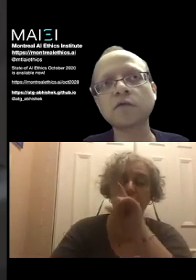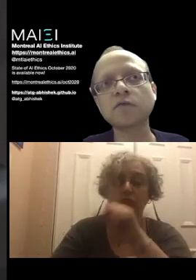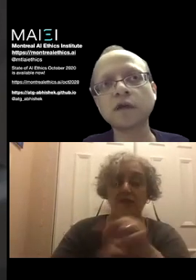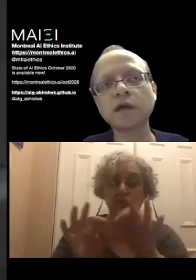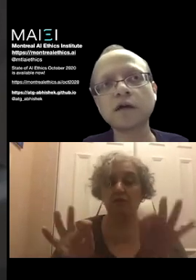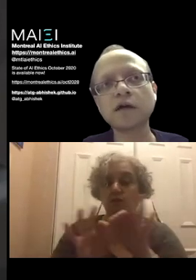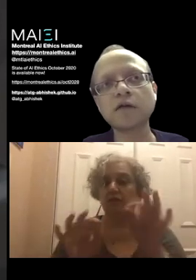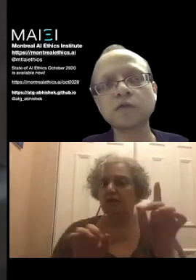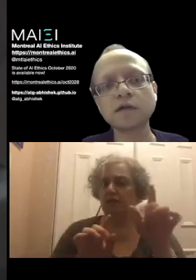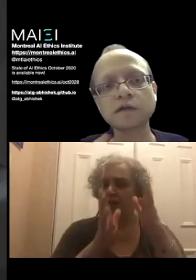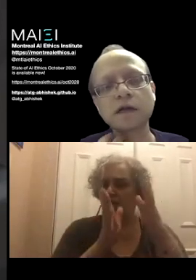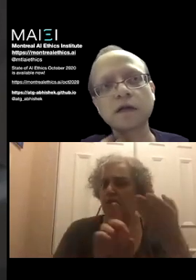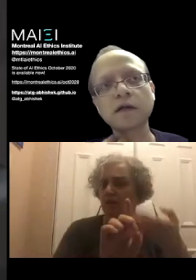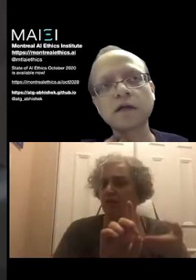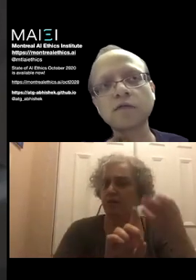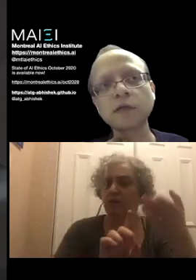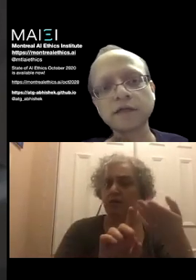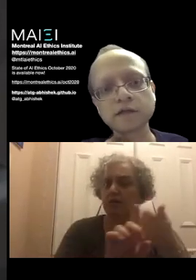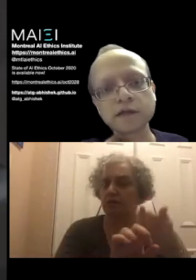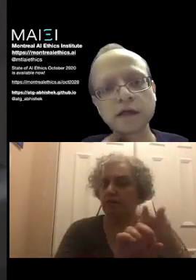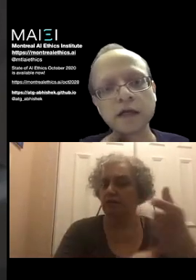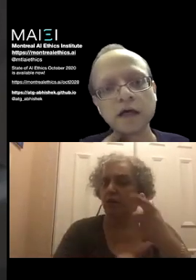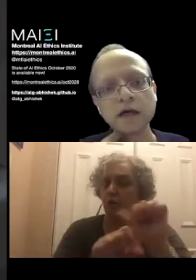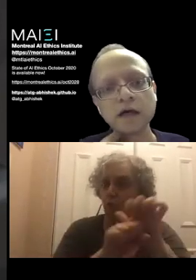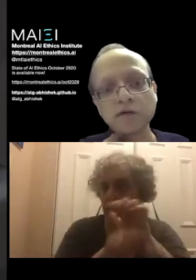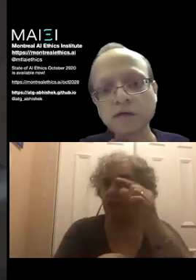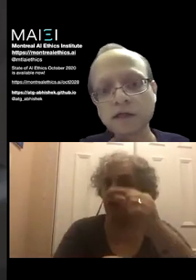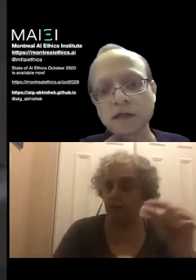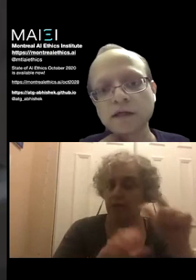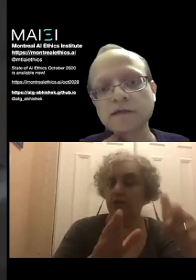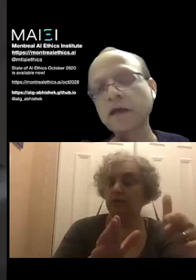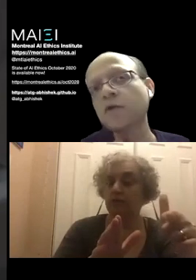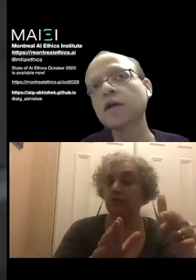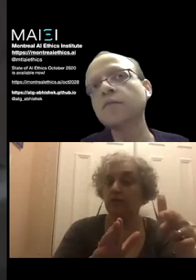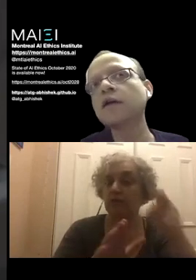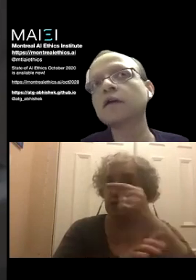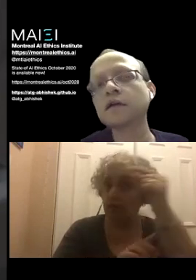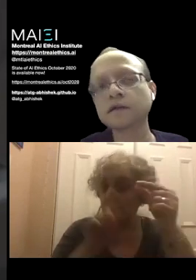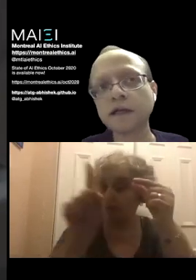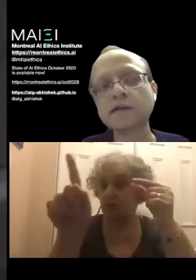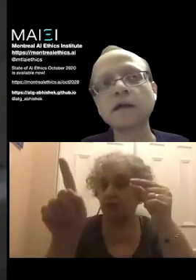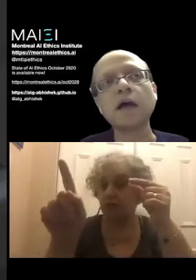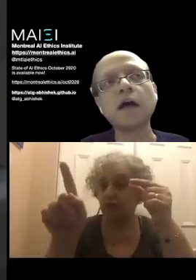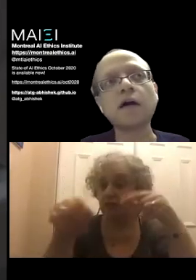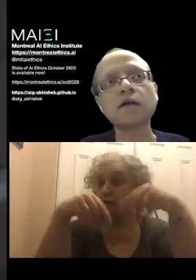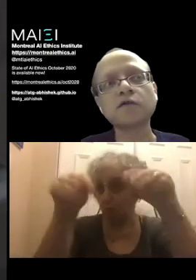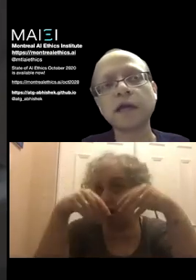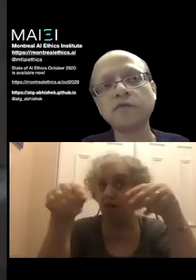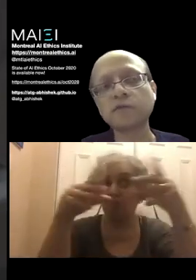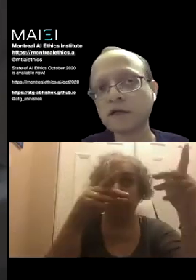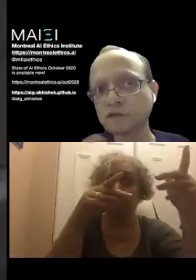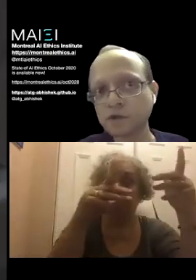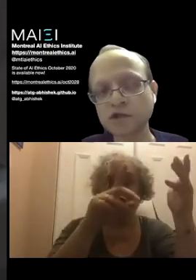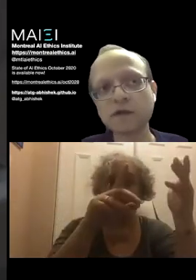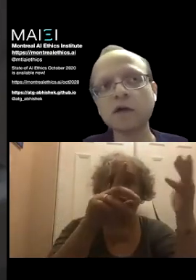someone from who works in a government agency. Government is a market maker in a sense. They